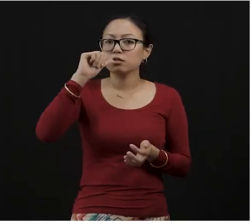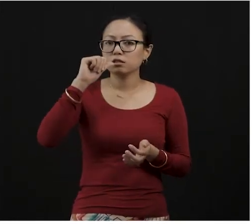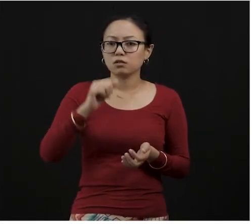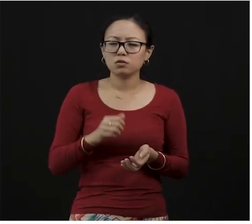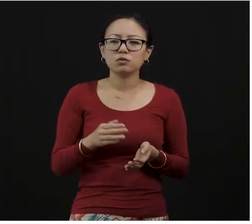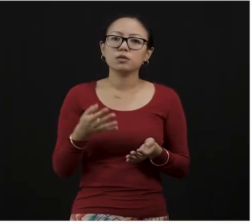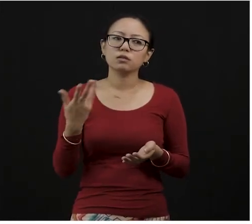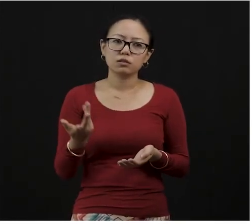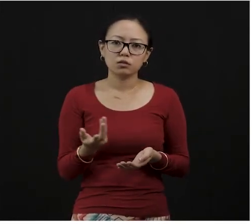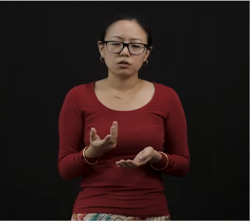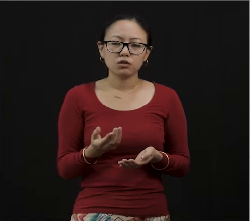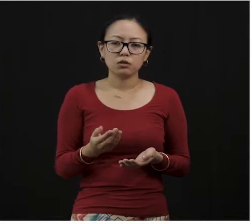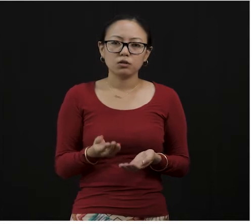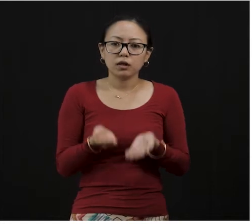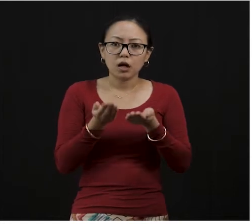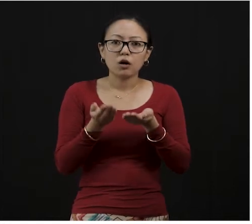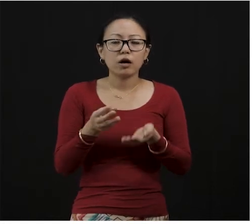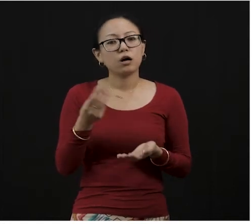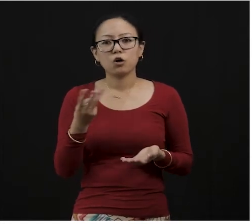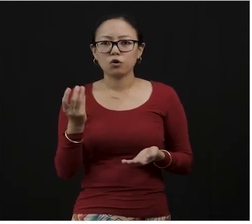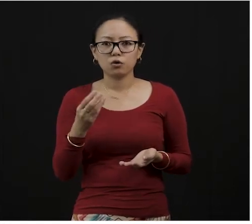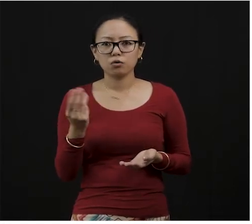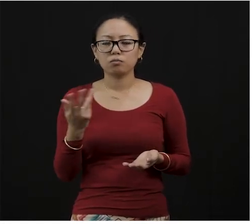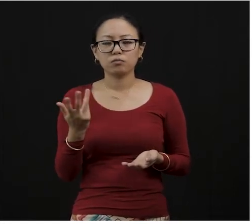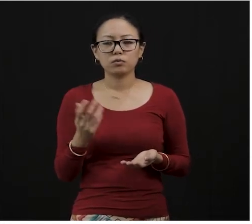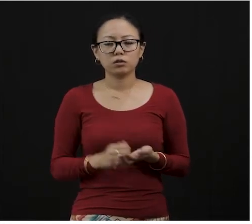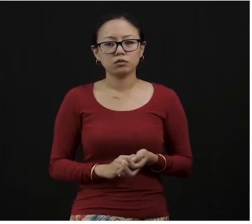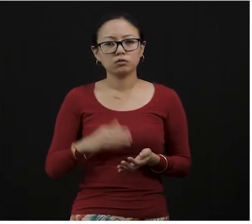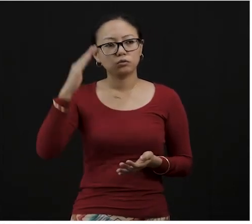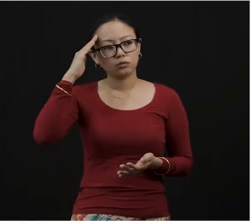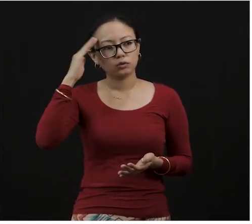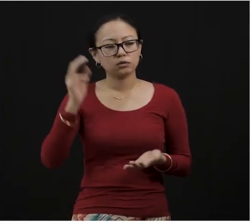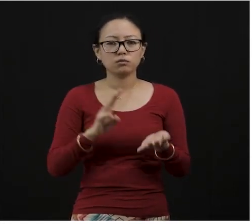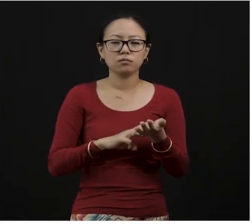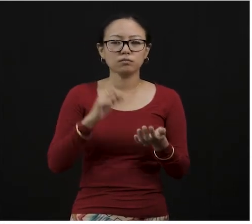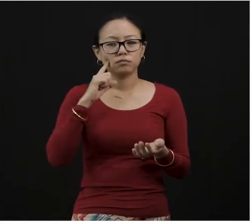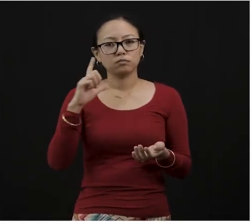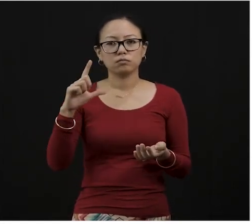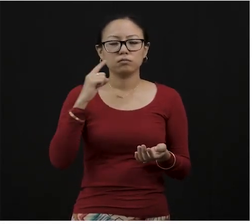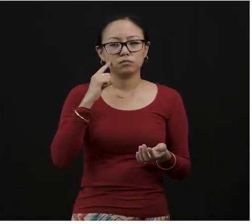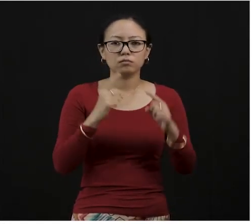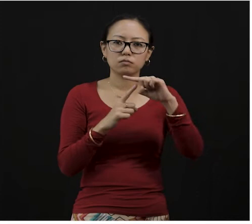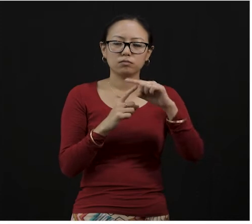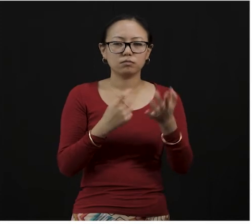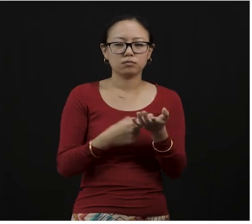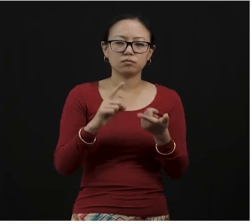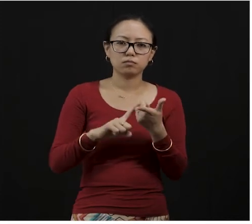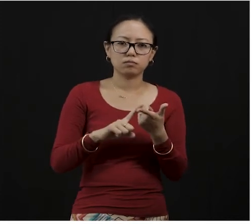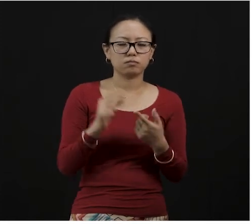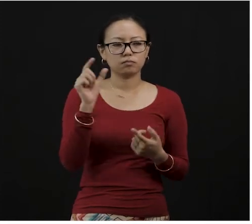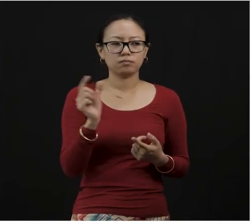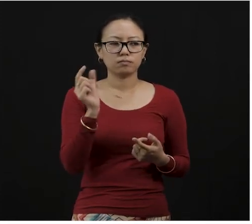we use this small capacity of liquid. So you have seen here, it has a fixed vessel with